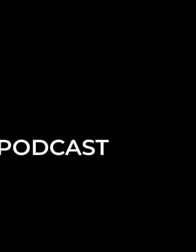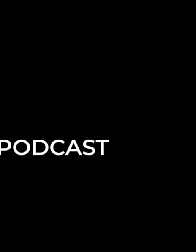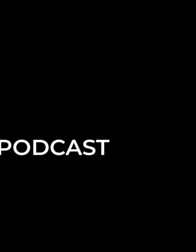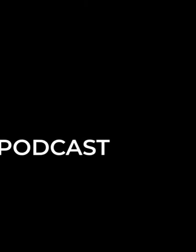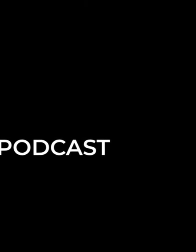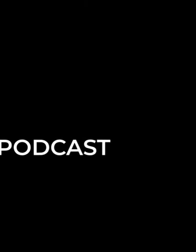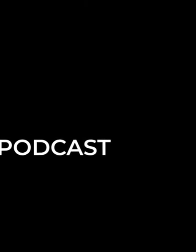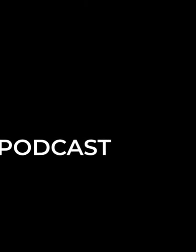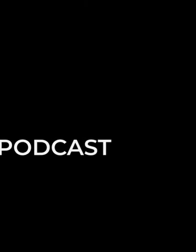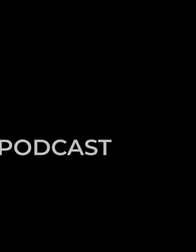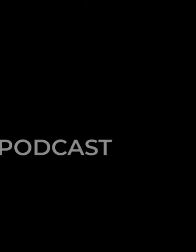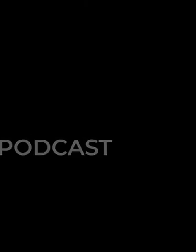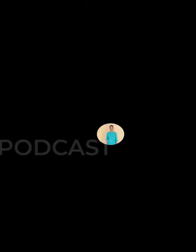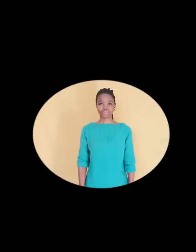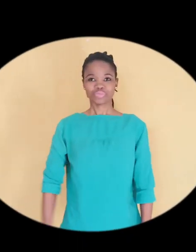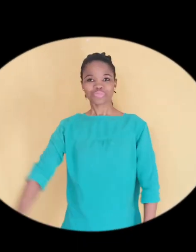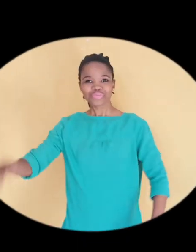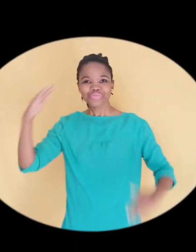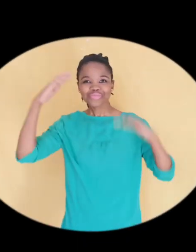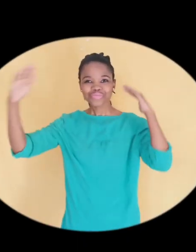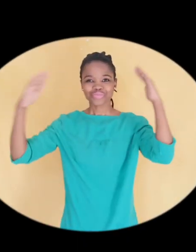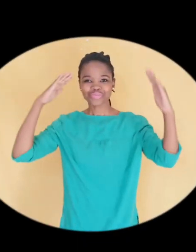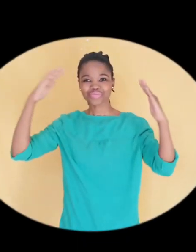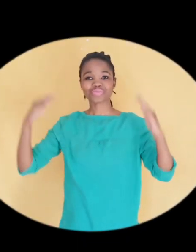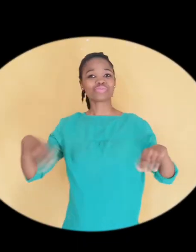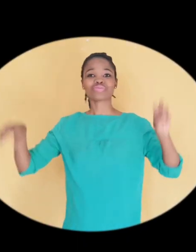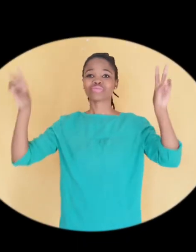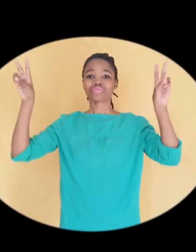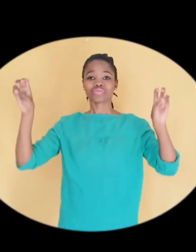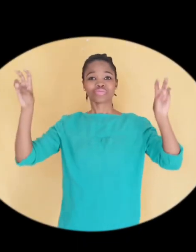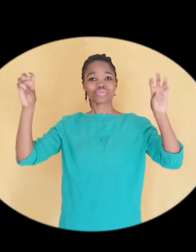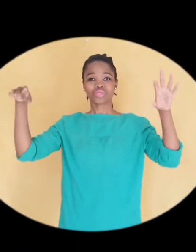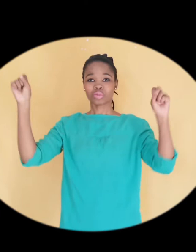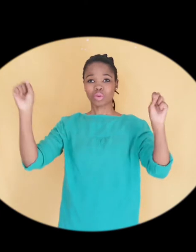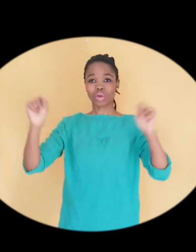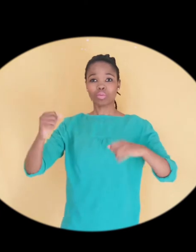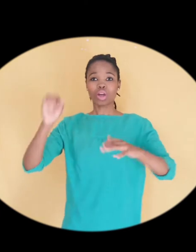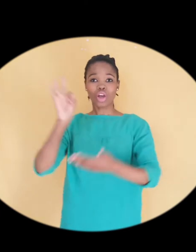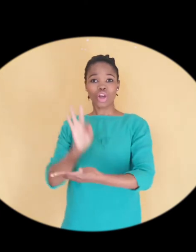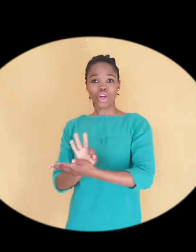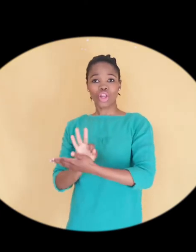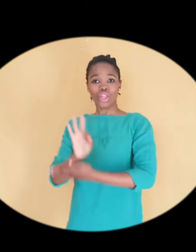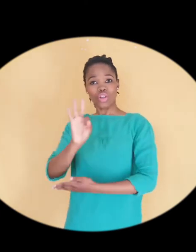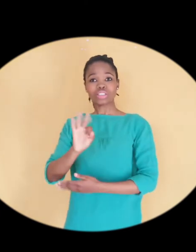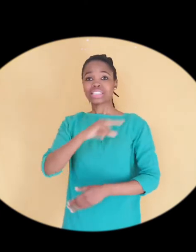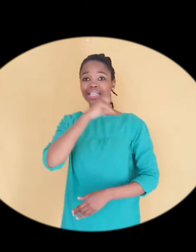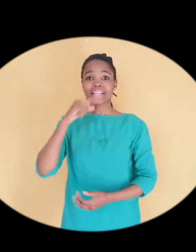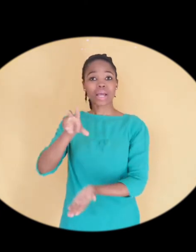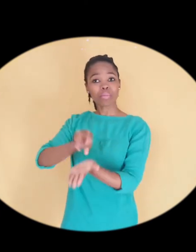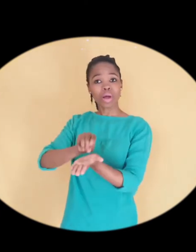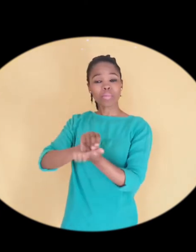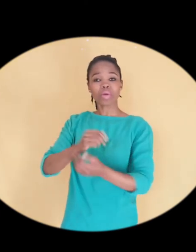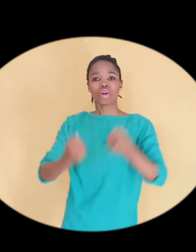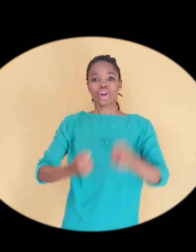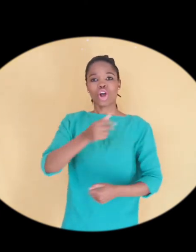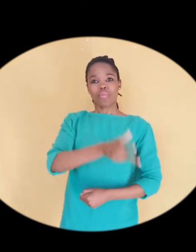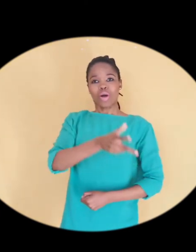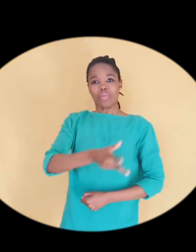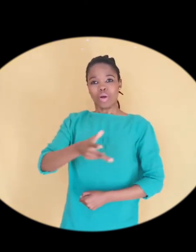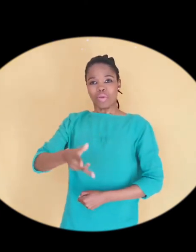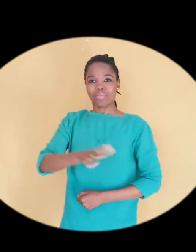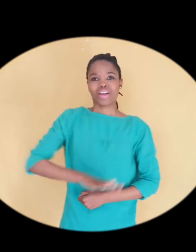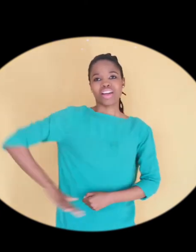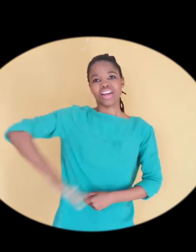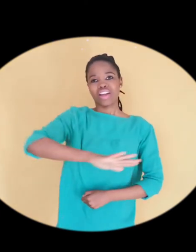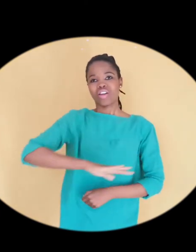Hope can make it happen. I turned it to a habit. Hello, everybody. Welcome back to episode 13 of the Parking Lot podcast.